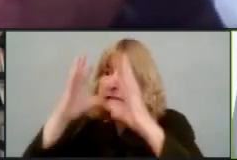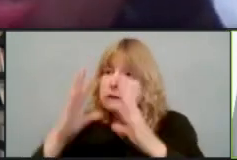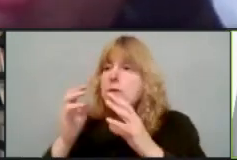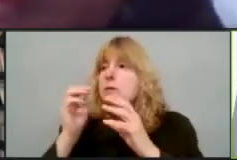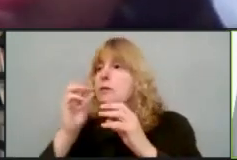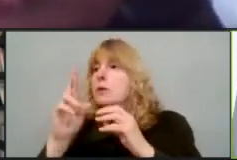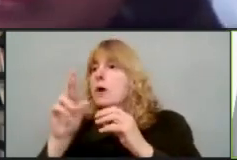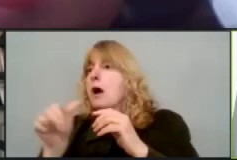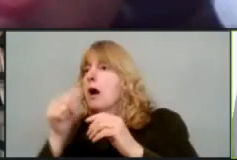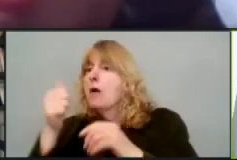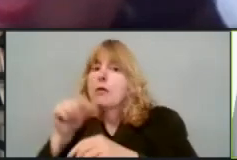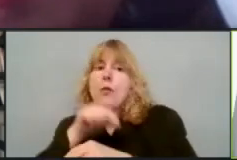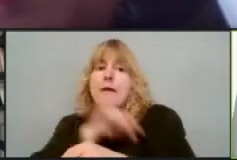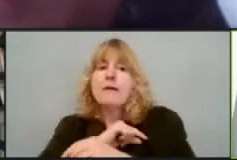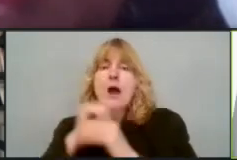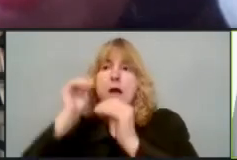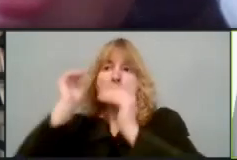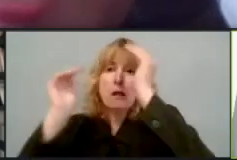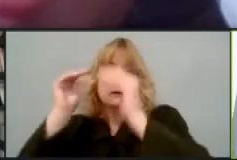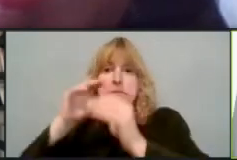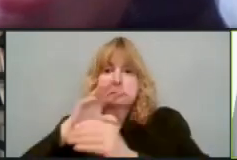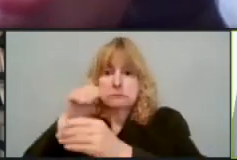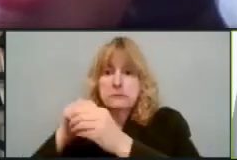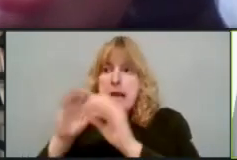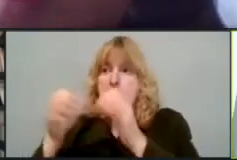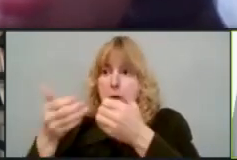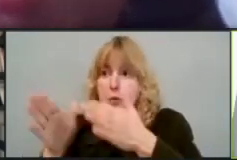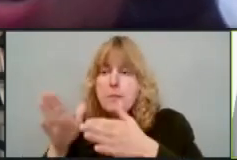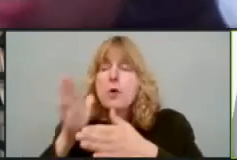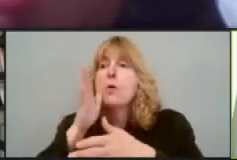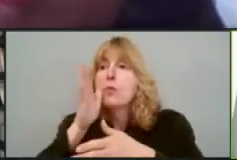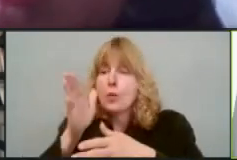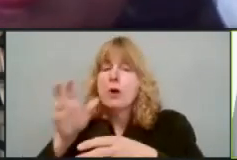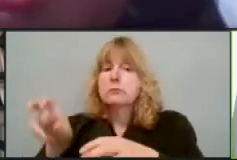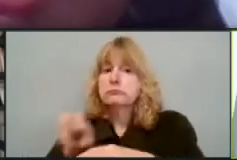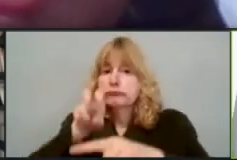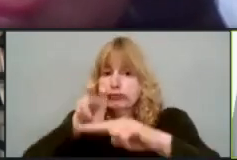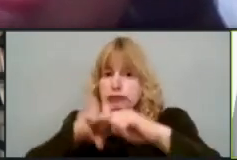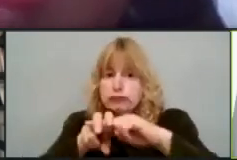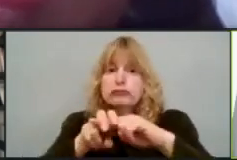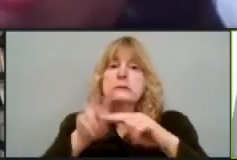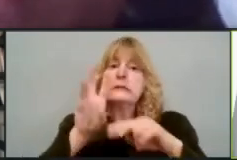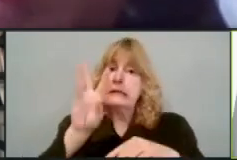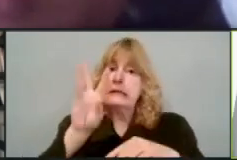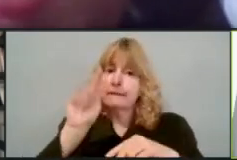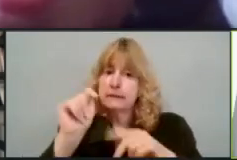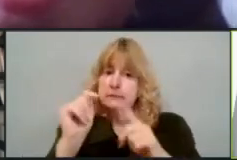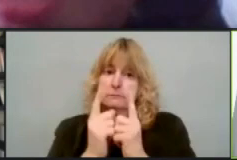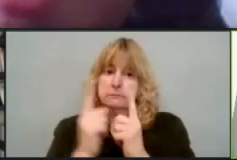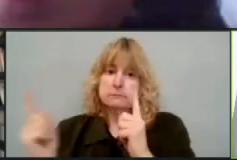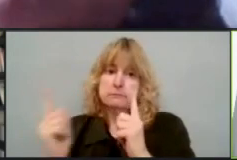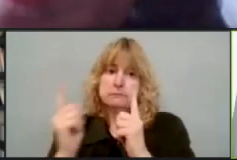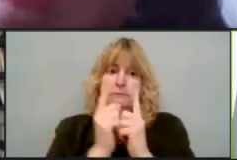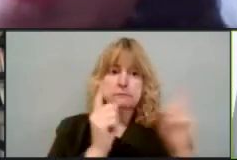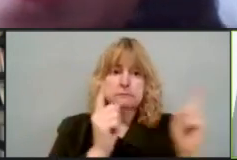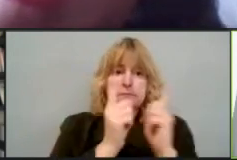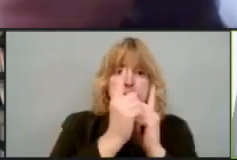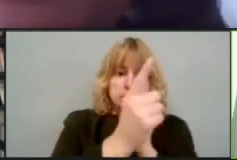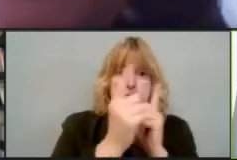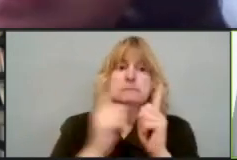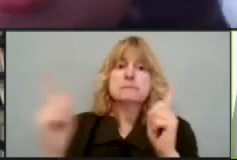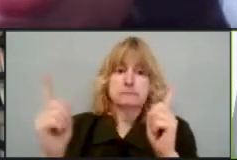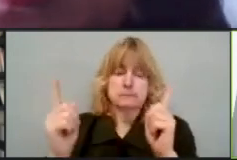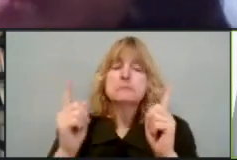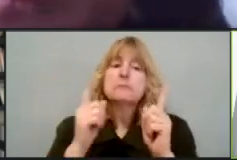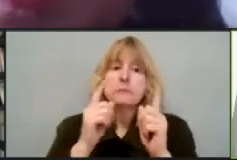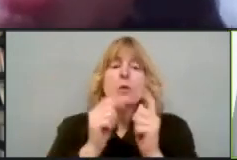other qualified adults in that classroom. They'll be seated 6 feet apart, socially distanced, with their mask on, with their set